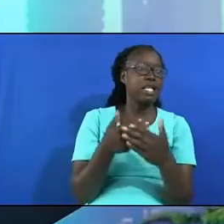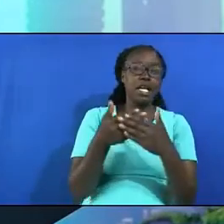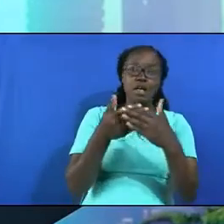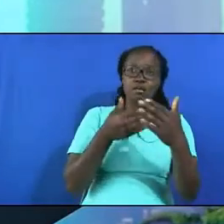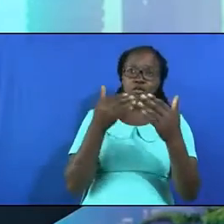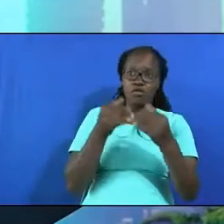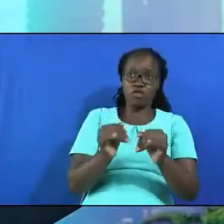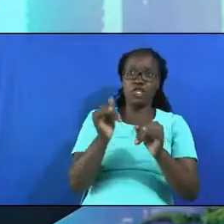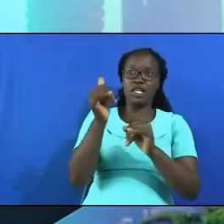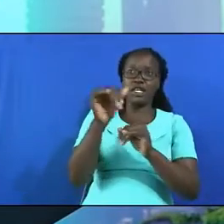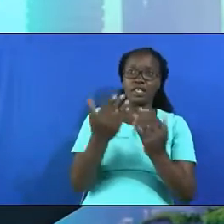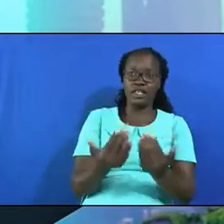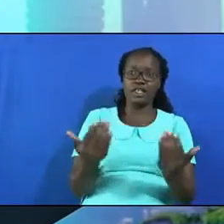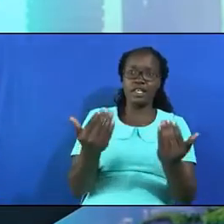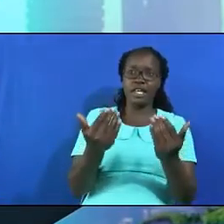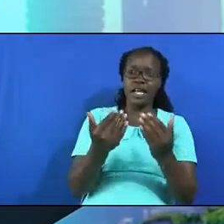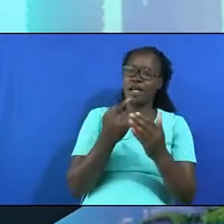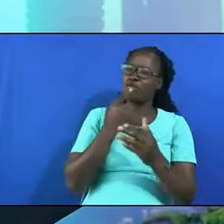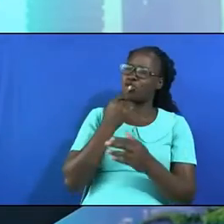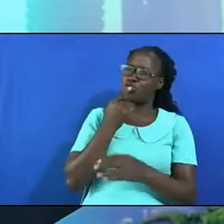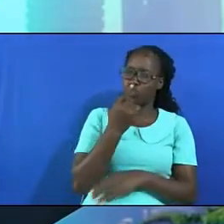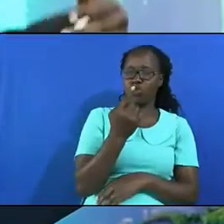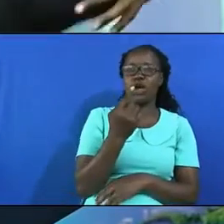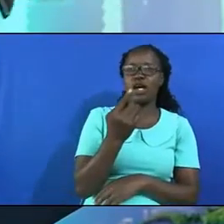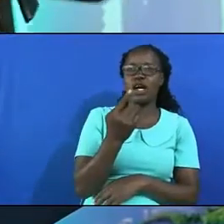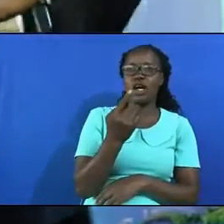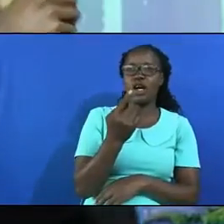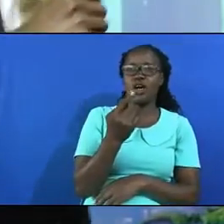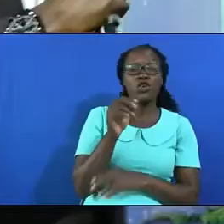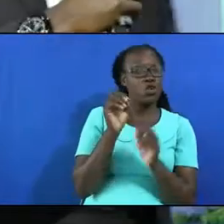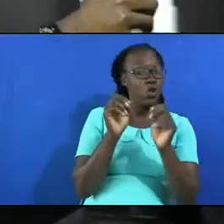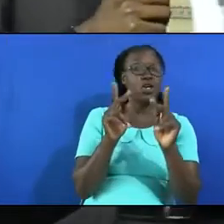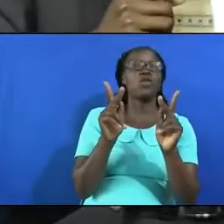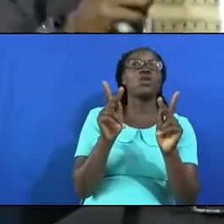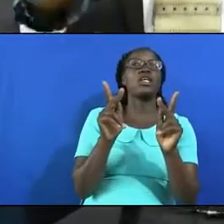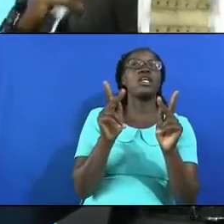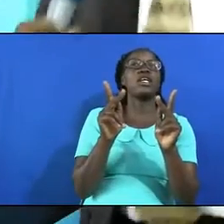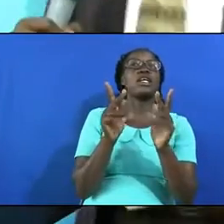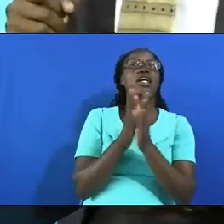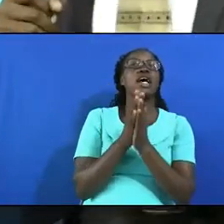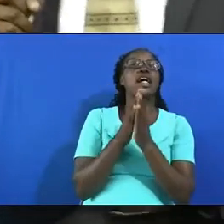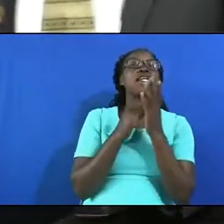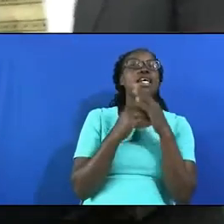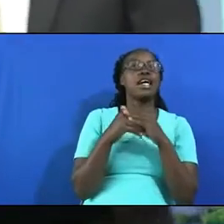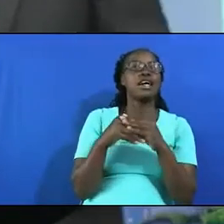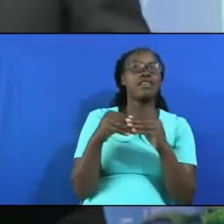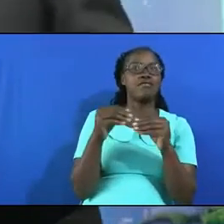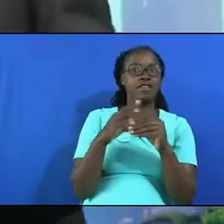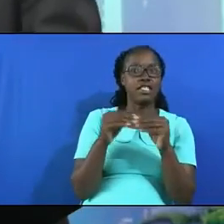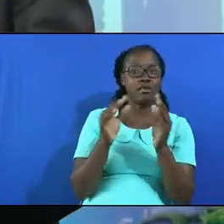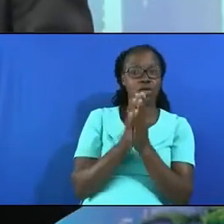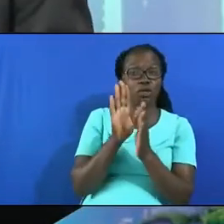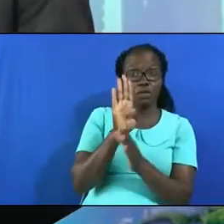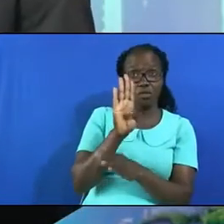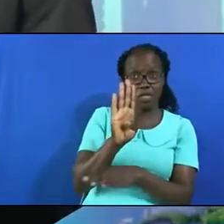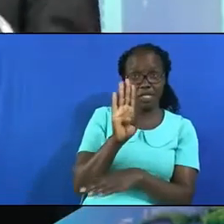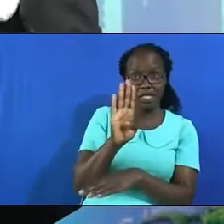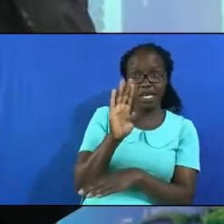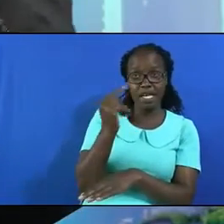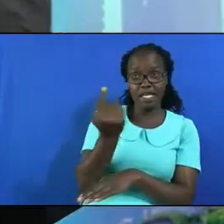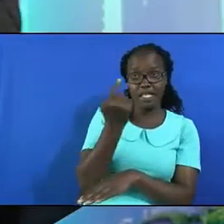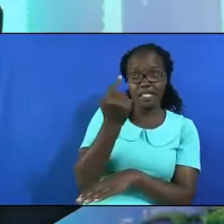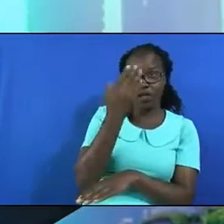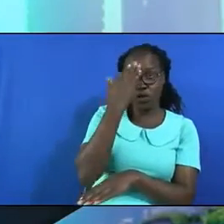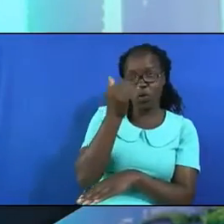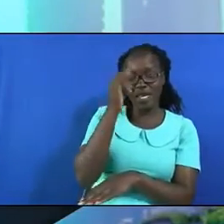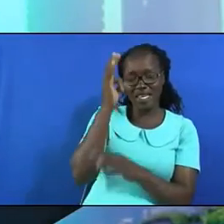Before you try anything, be sure that you are okay and comfortable with being single. Because